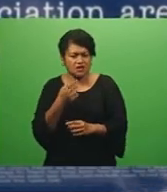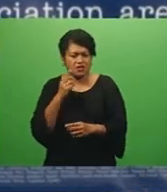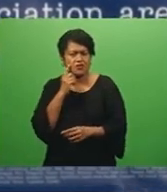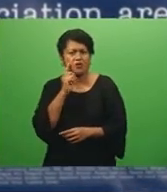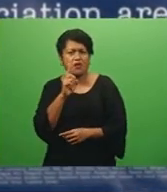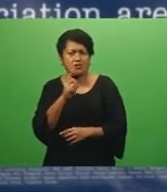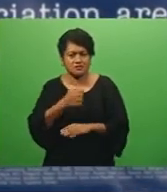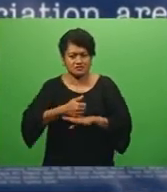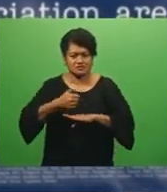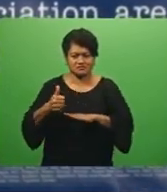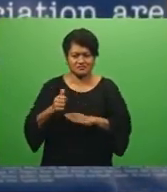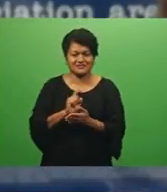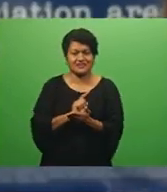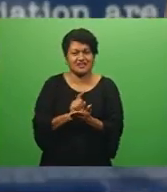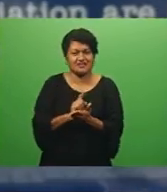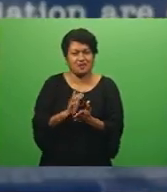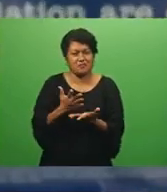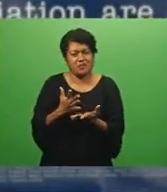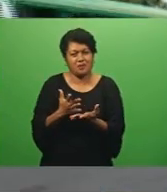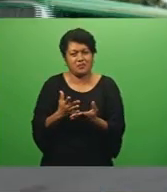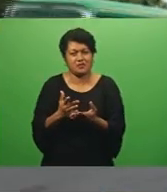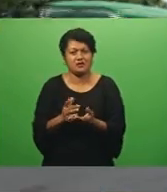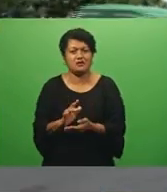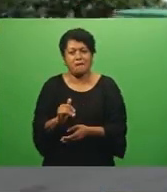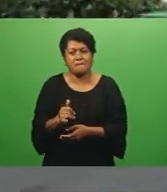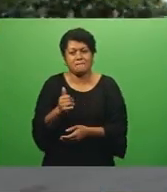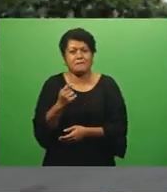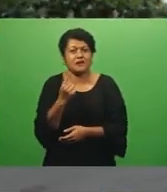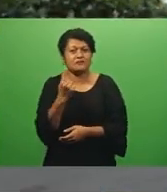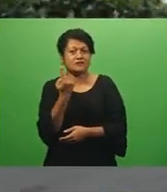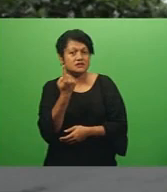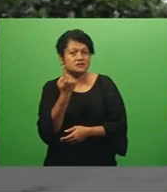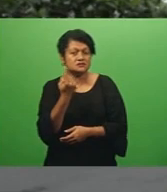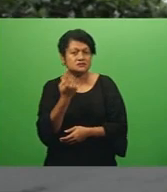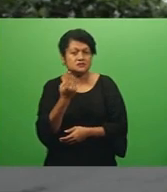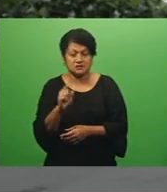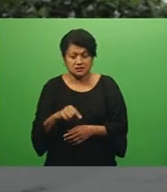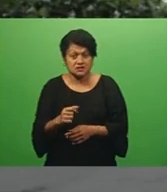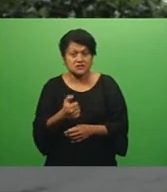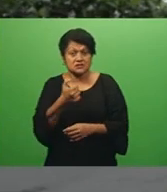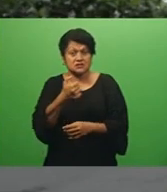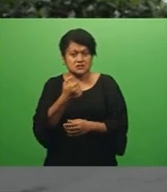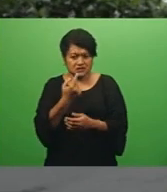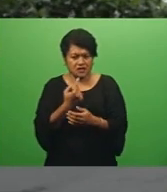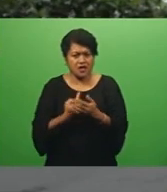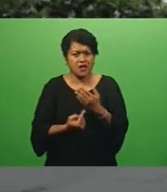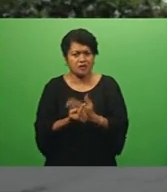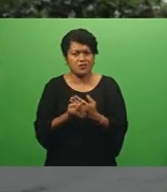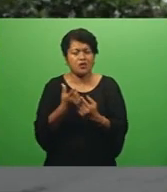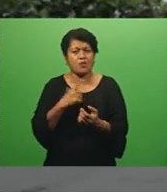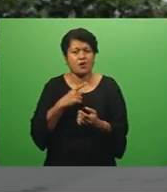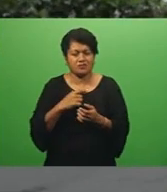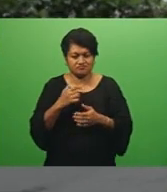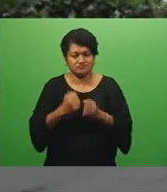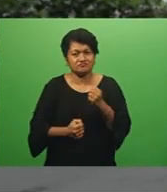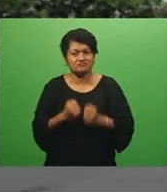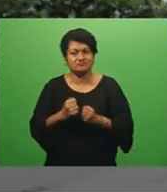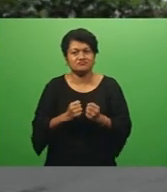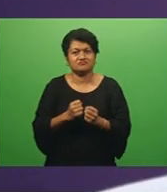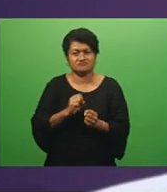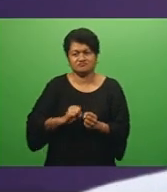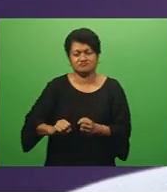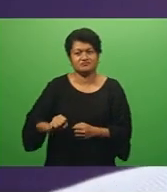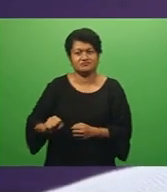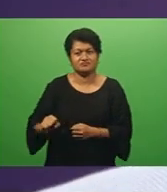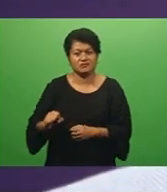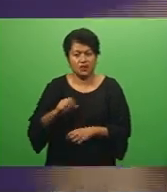workers the right to assemble and march on May 1st. This is the 6th occasion where a permit to march has been denied. According to police, the decision has